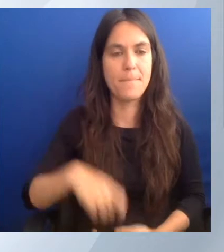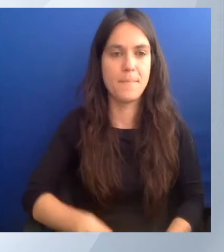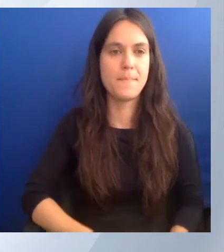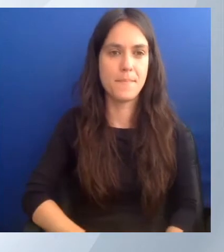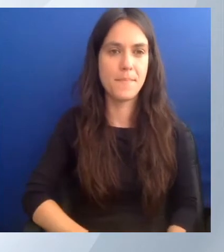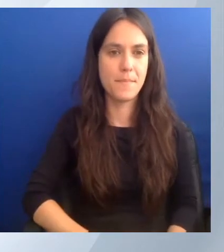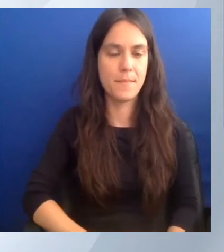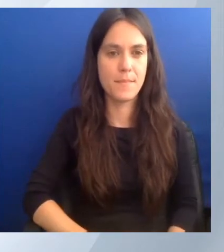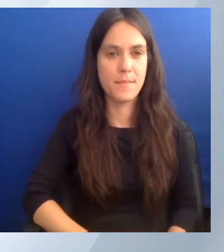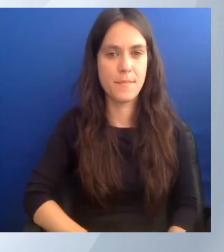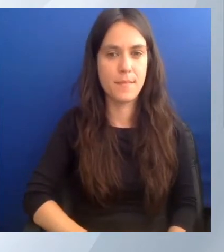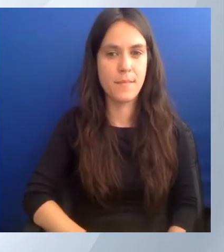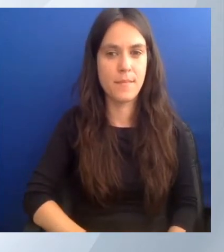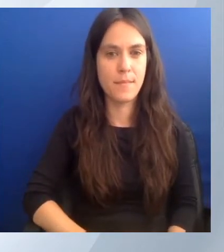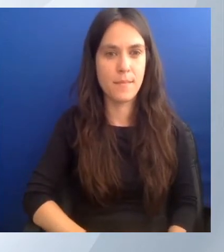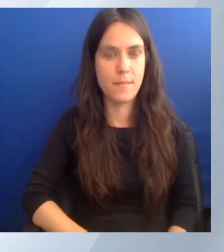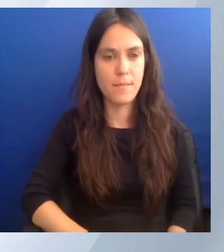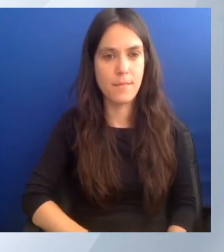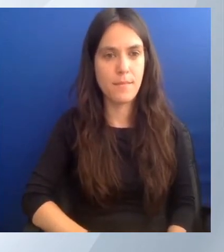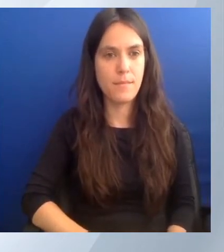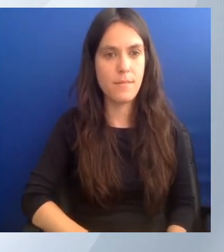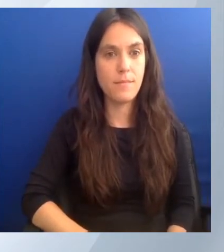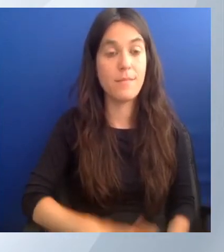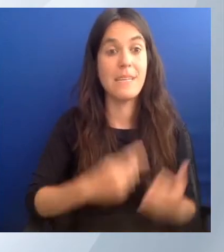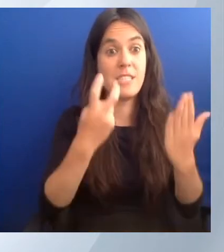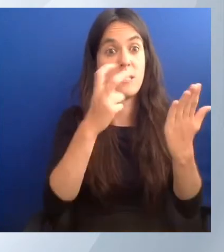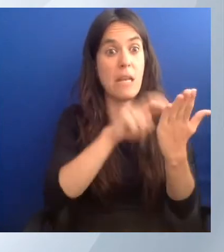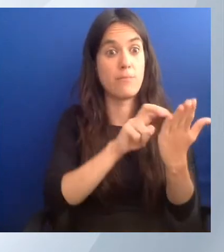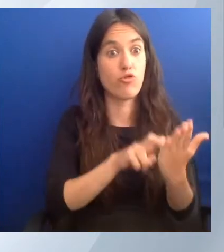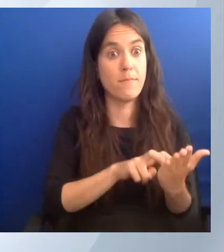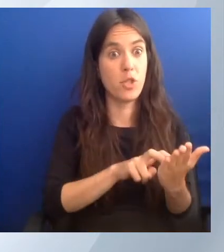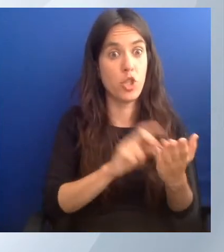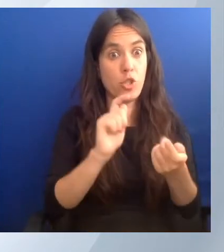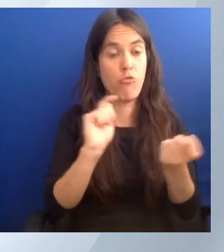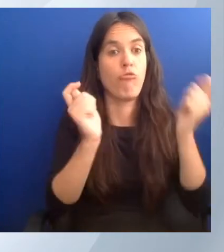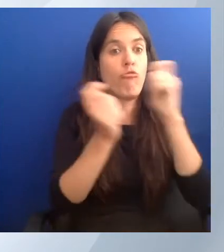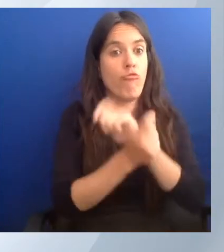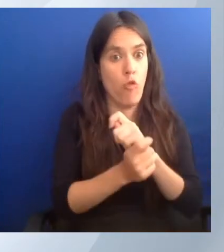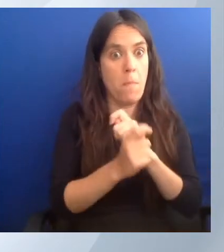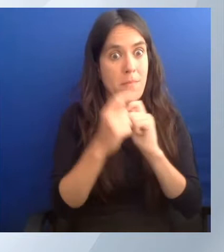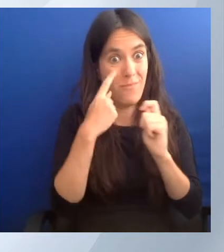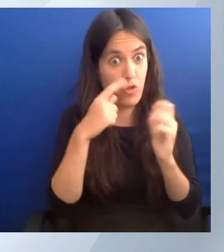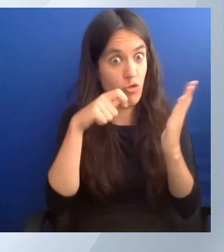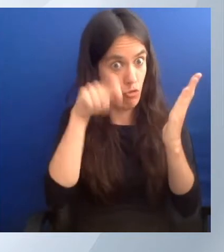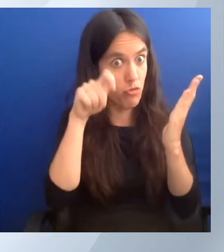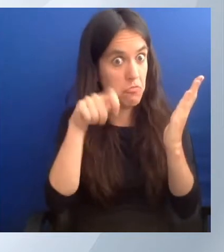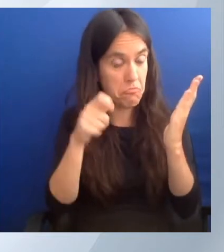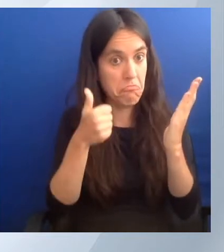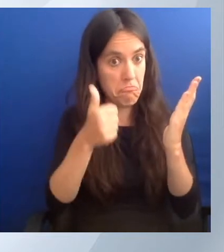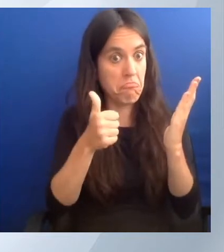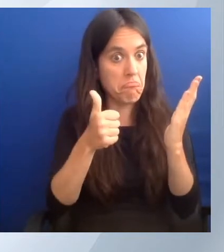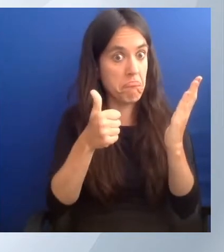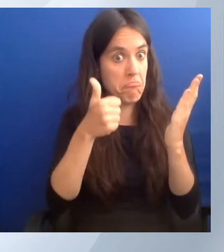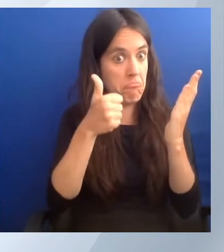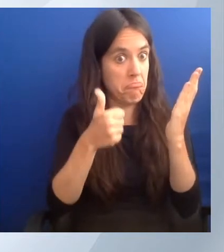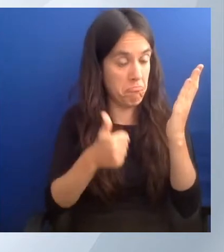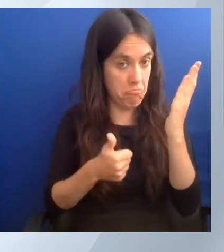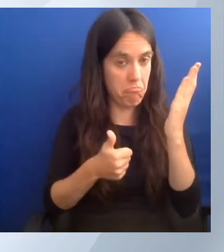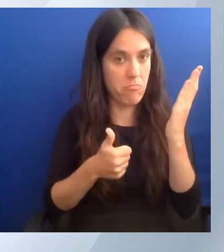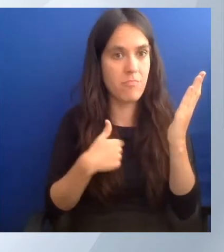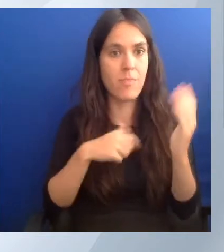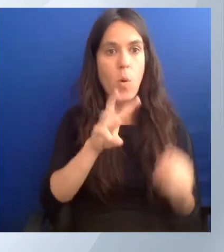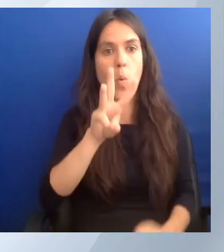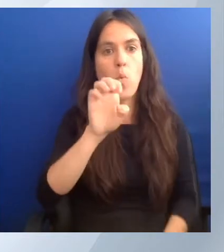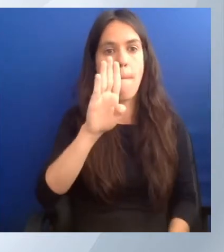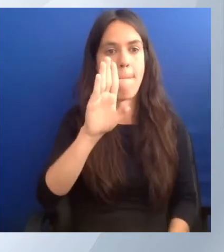Now we're going to check that our subscription and our resource group are correct for this. We need to give our web app a name. So we'll